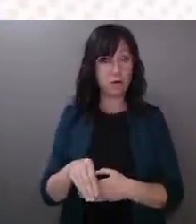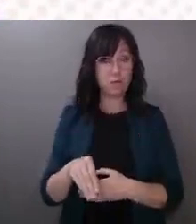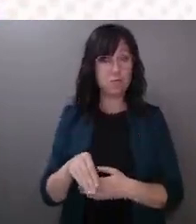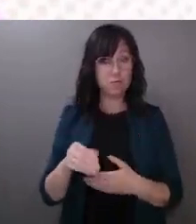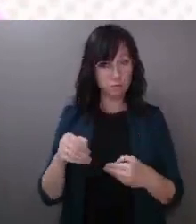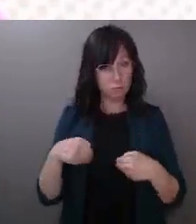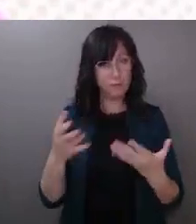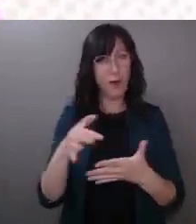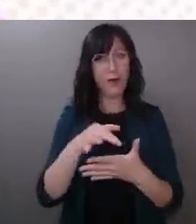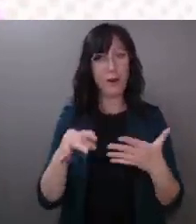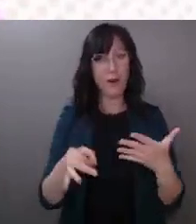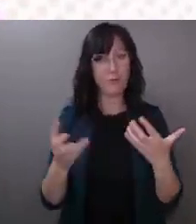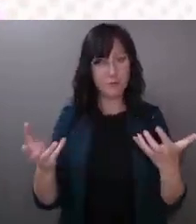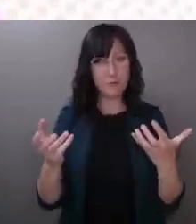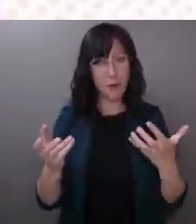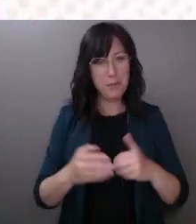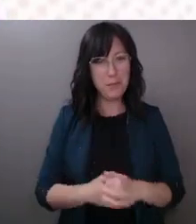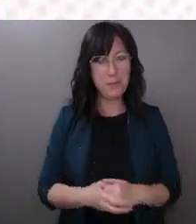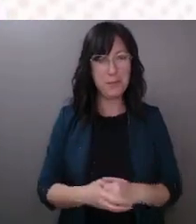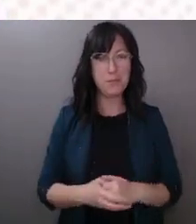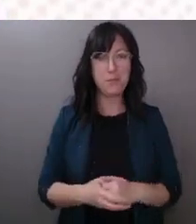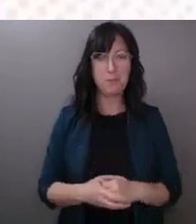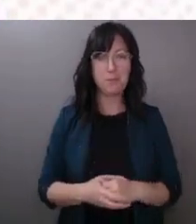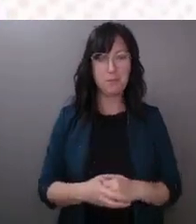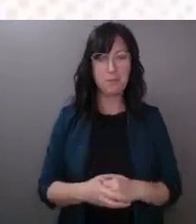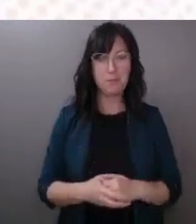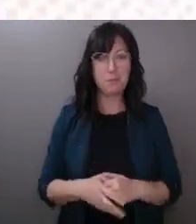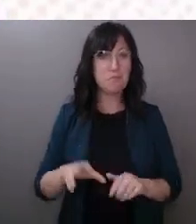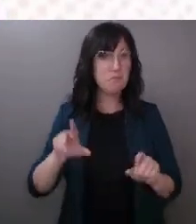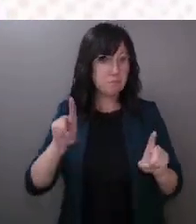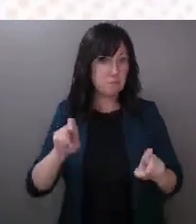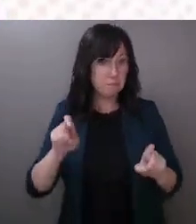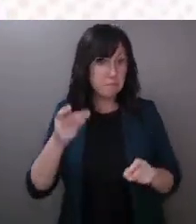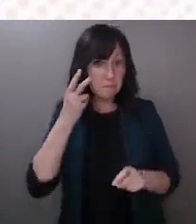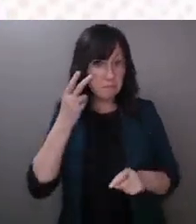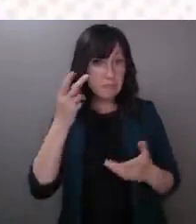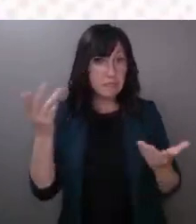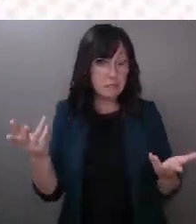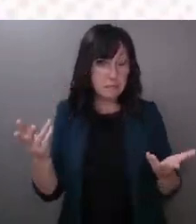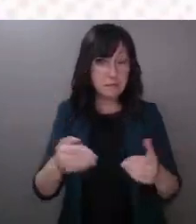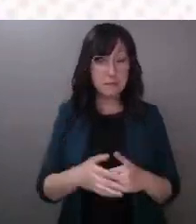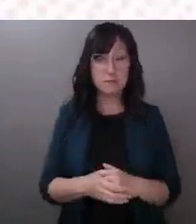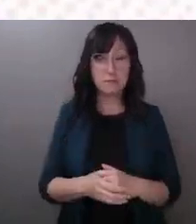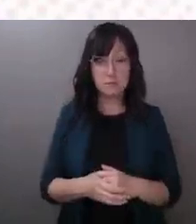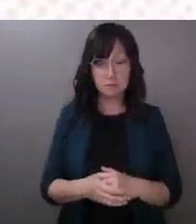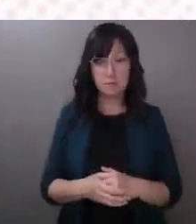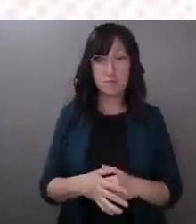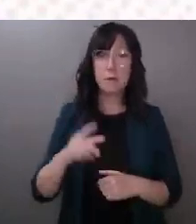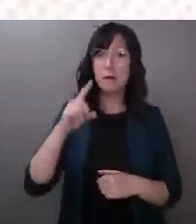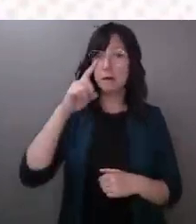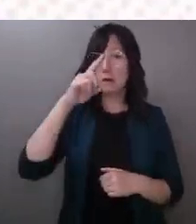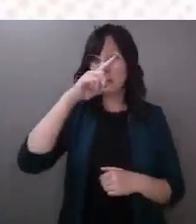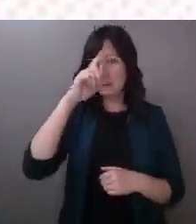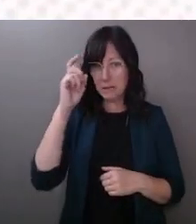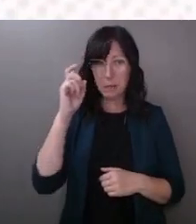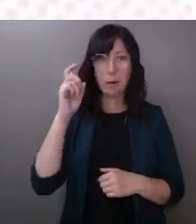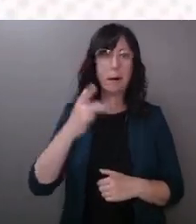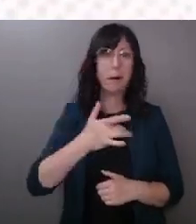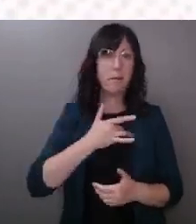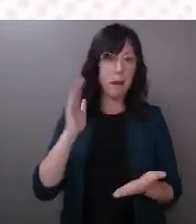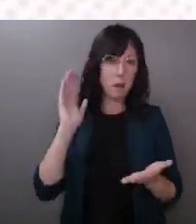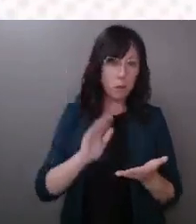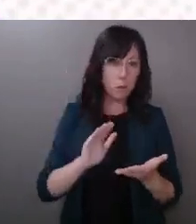option. That's what we're doing. We're going to try it out. In the summer, the ridership is